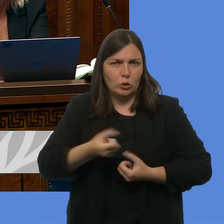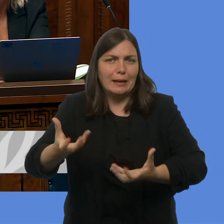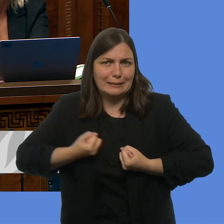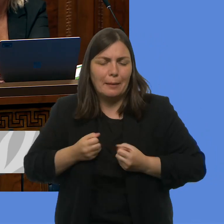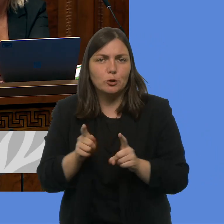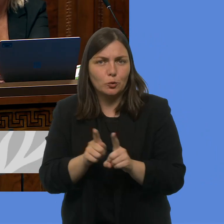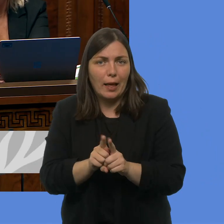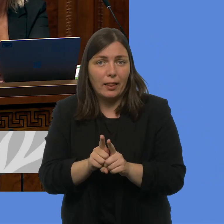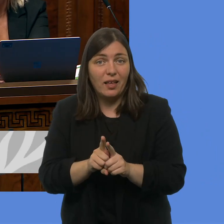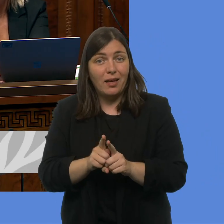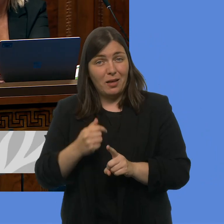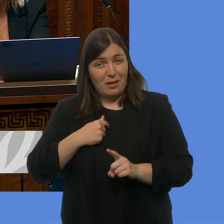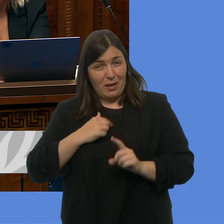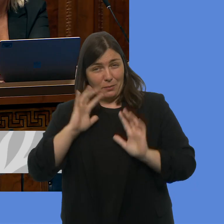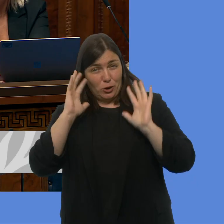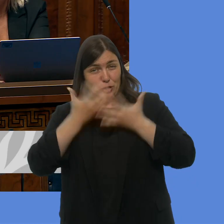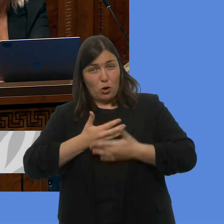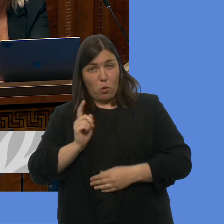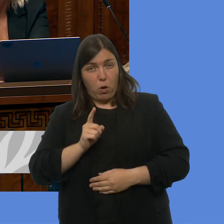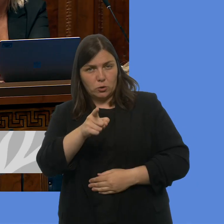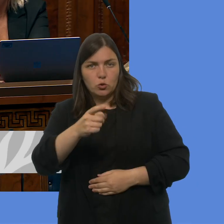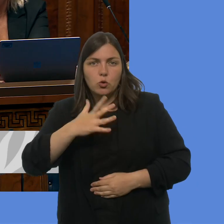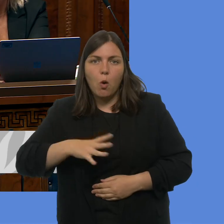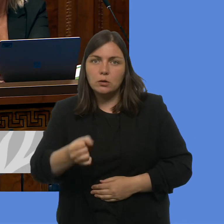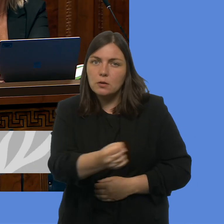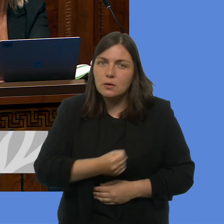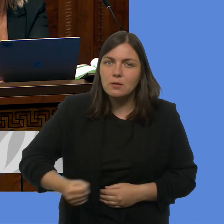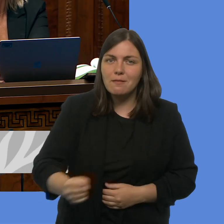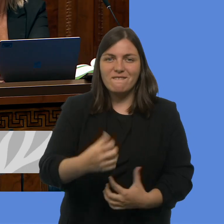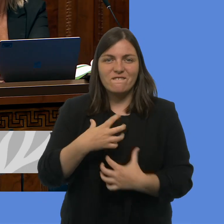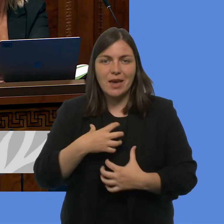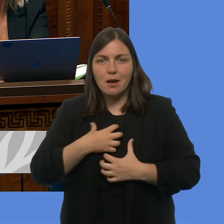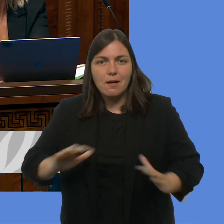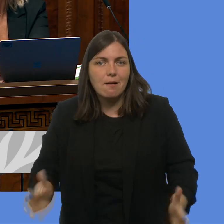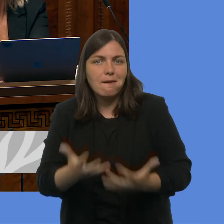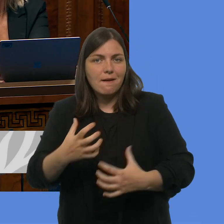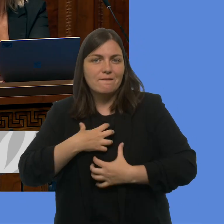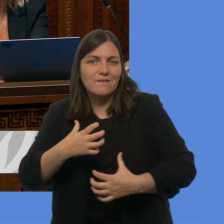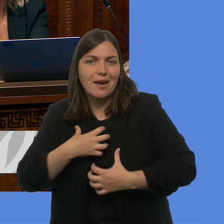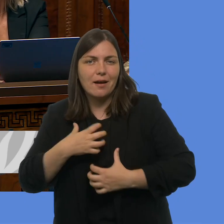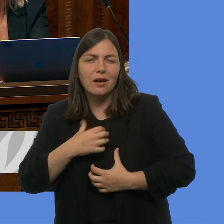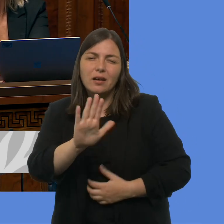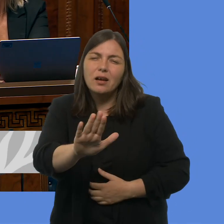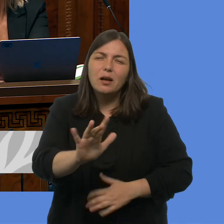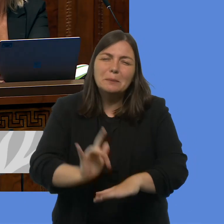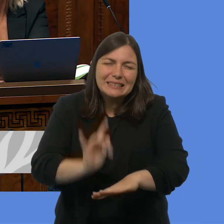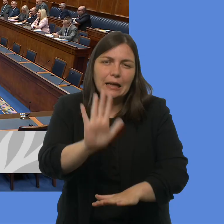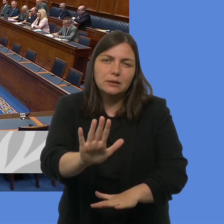fear, all you're interested in is stoking up fear and tensions and hurt. Have a bit of sensitivity, have a bit of